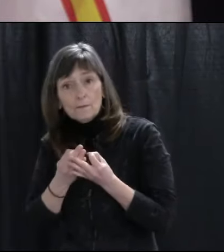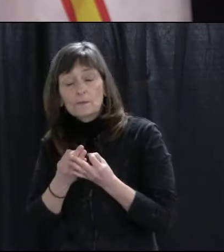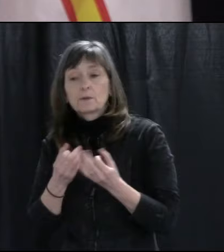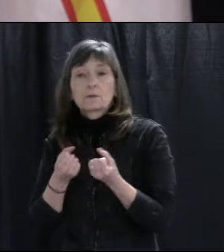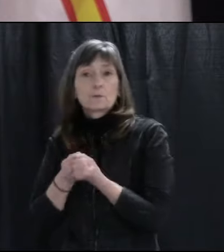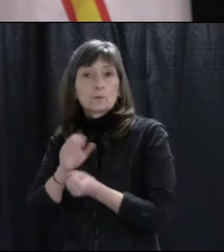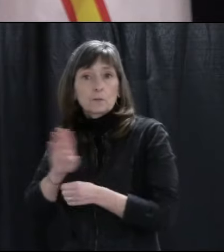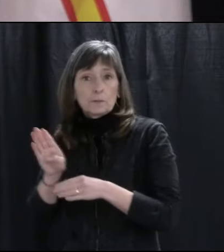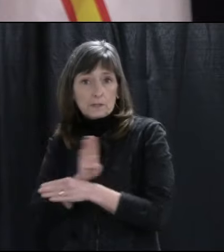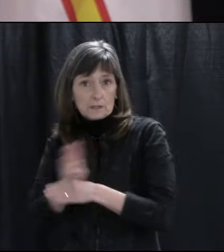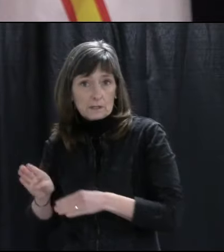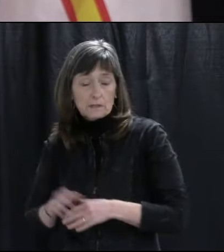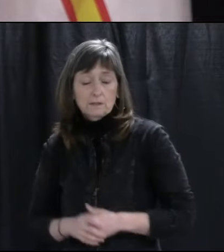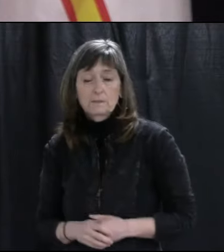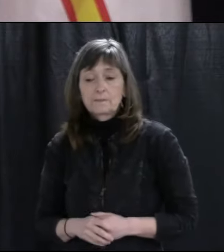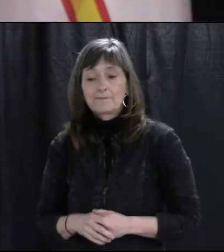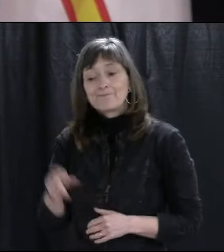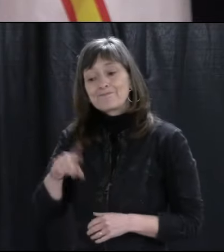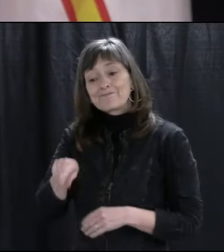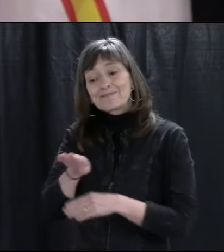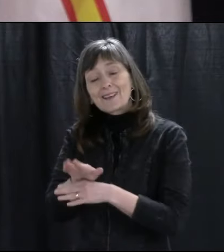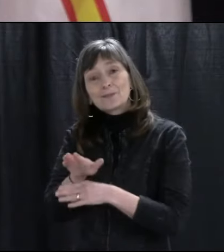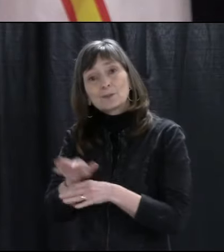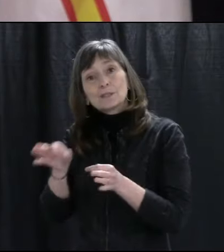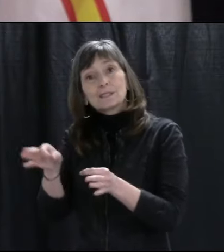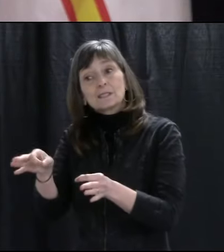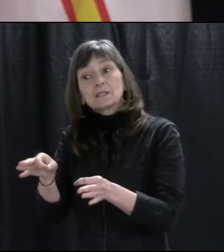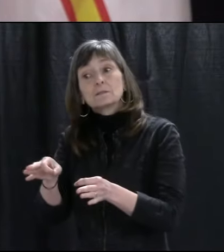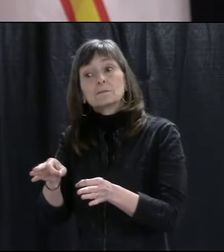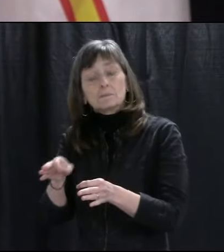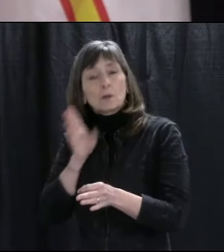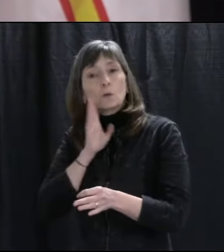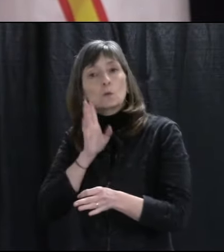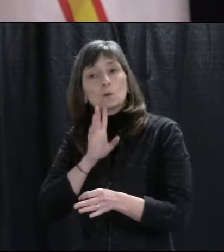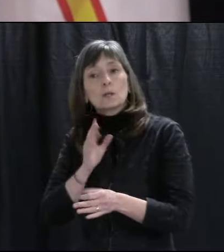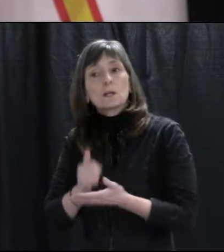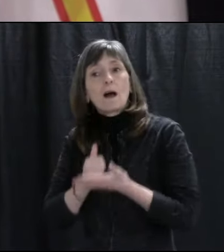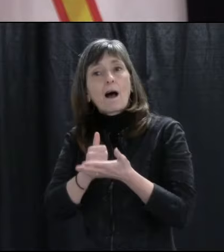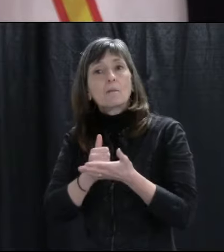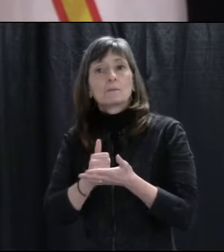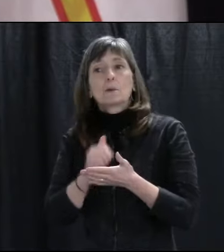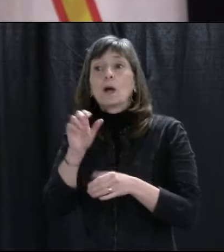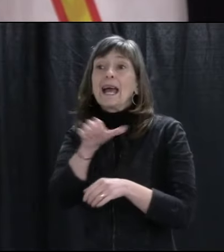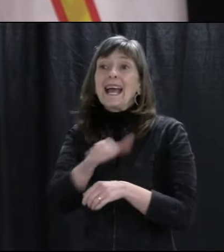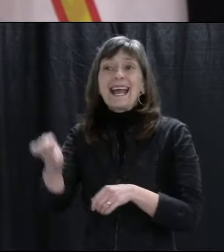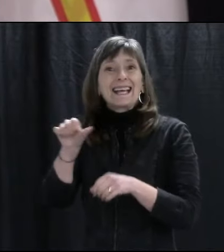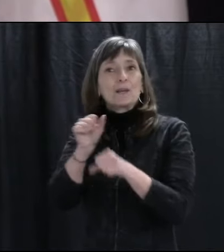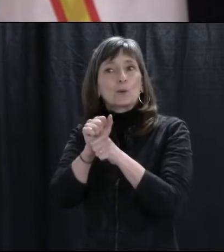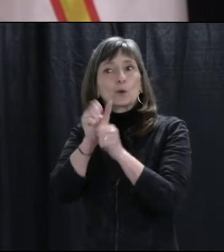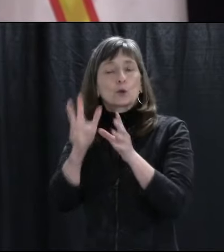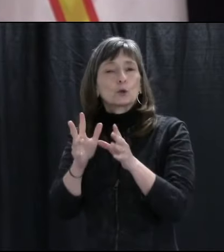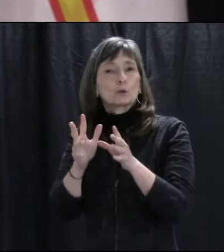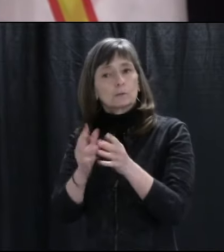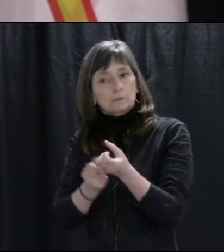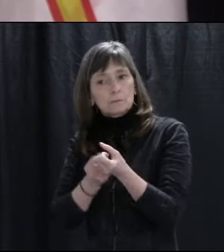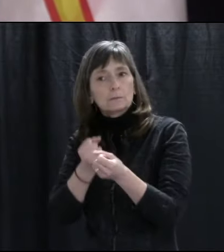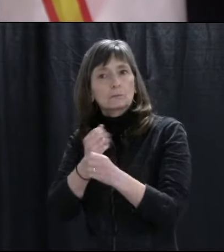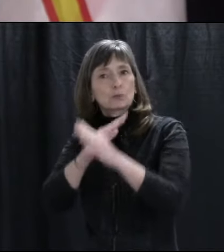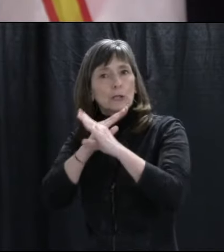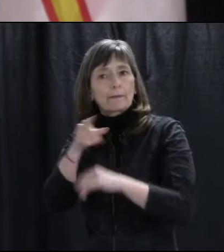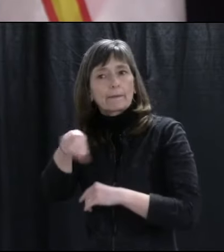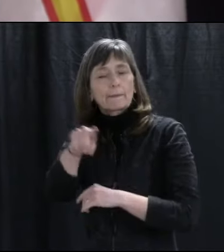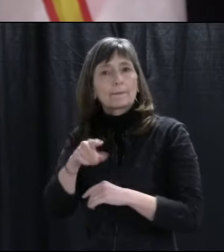also provide support for employee protections. We do not want to see anyone lose a job as a result